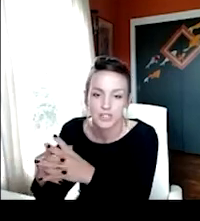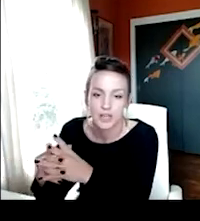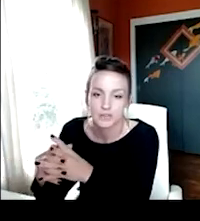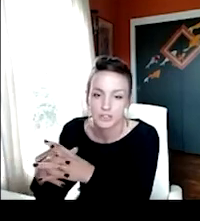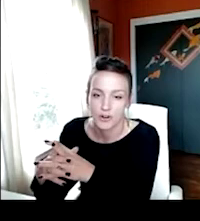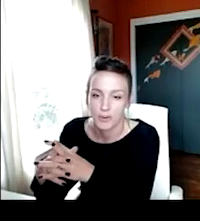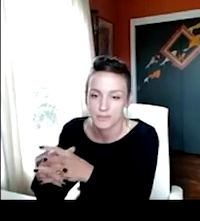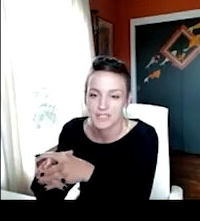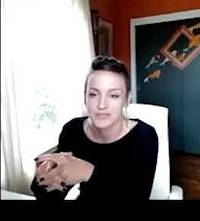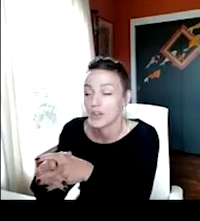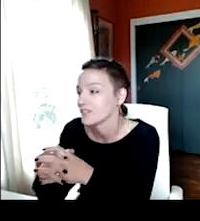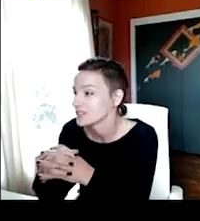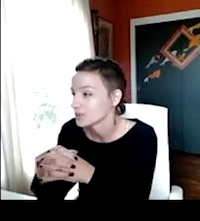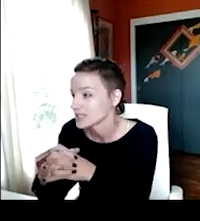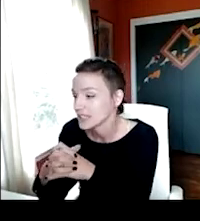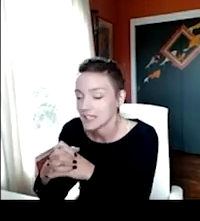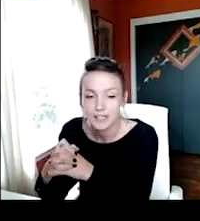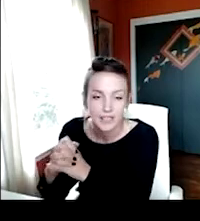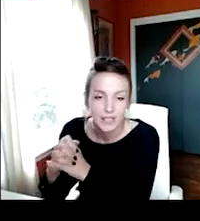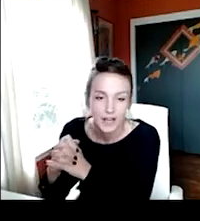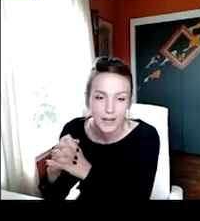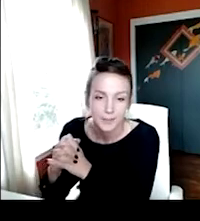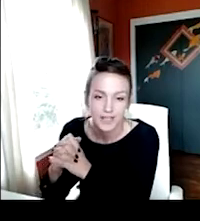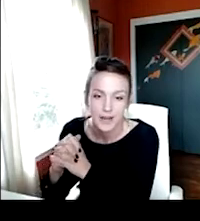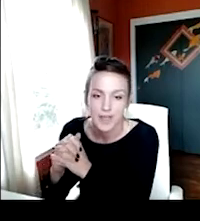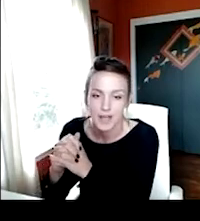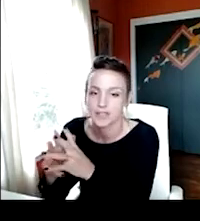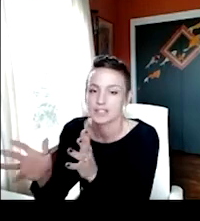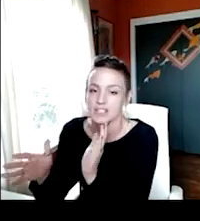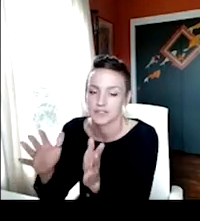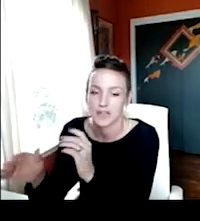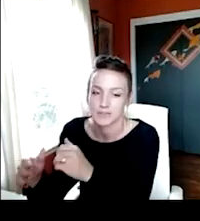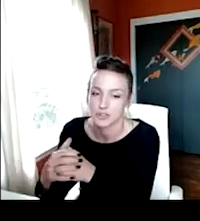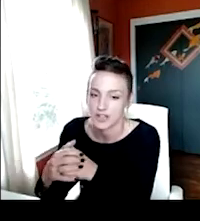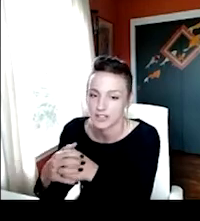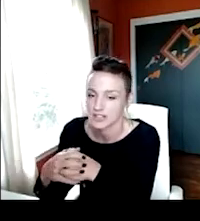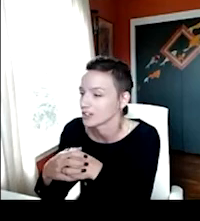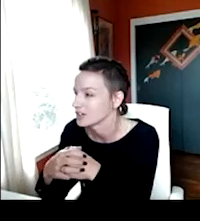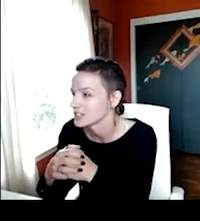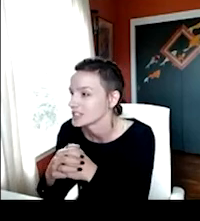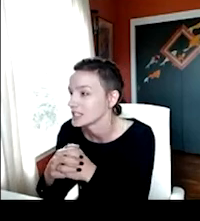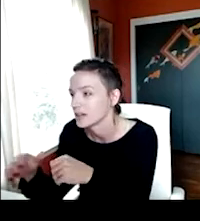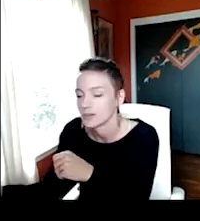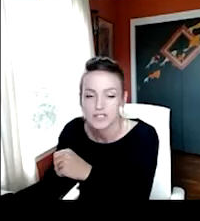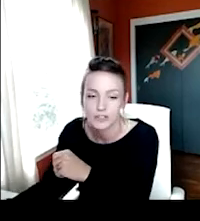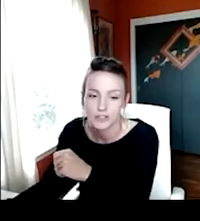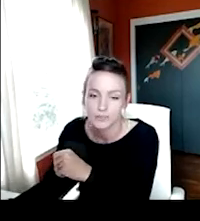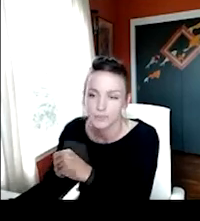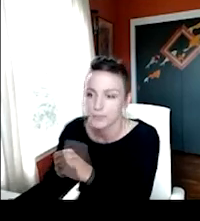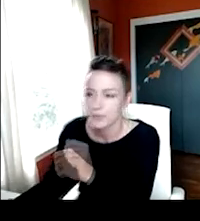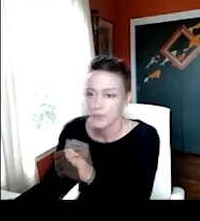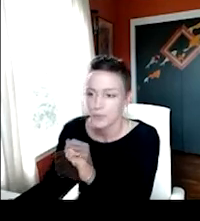people to attempt to solve problems, even though it feels risky. In a game that plays to different types of strengths and that encourages independent